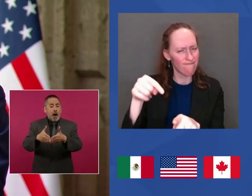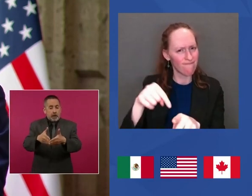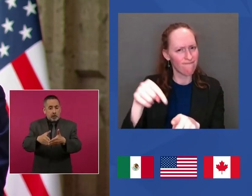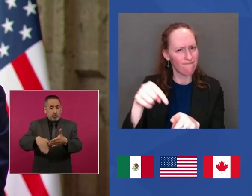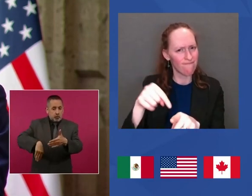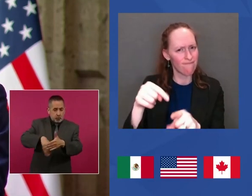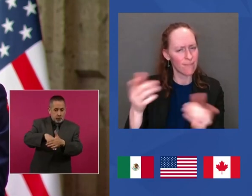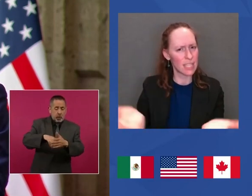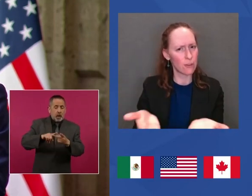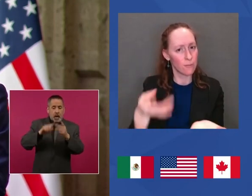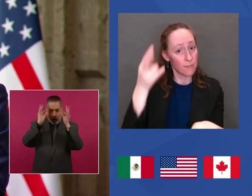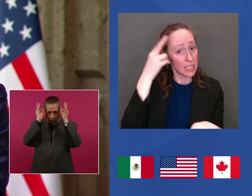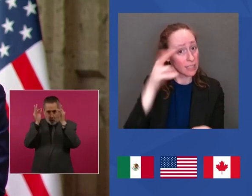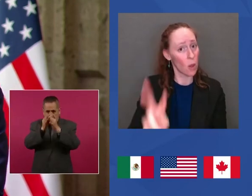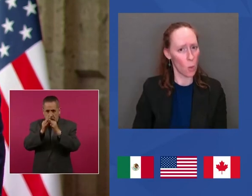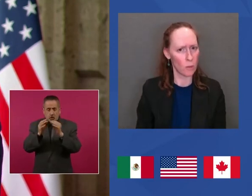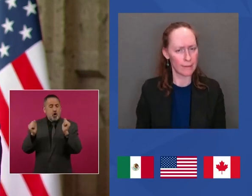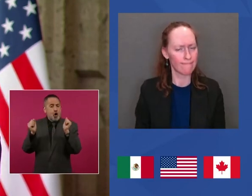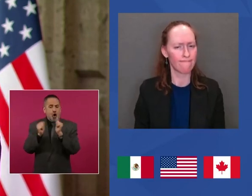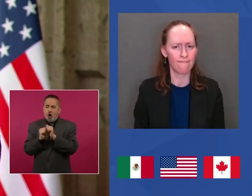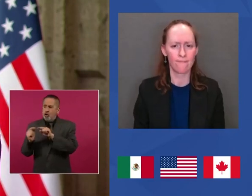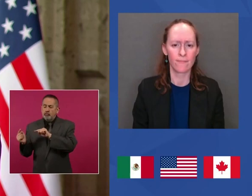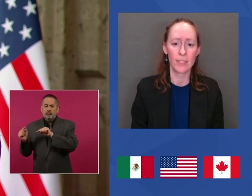make all the ports and the customs offices